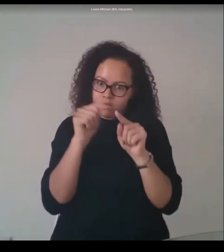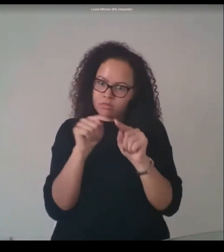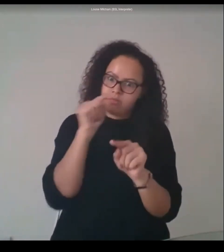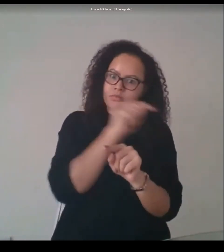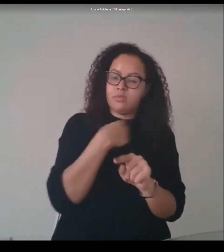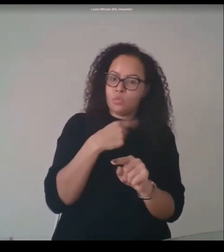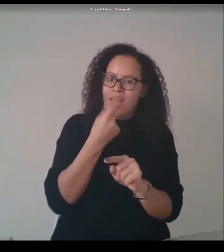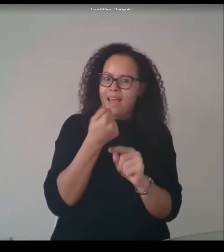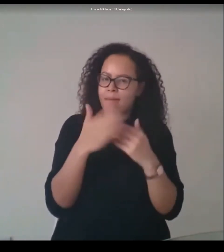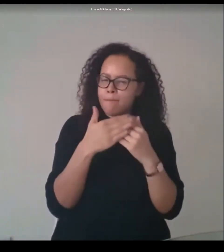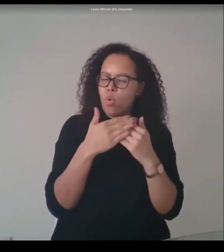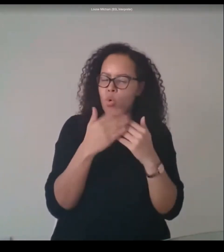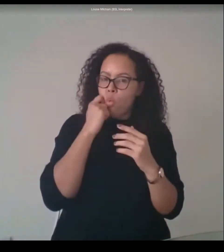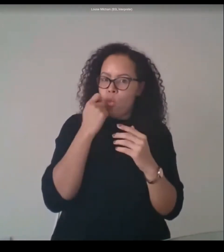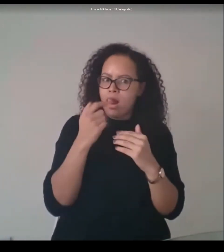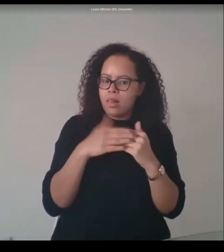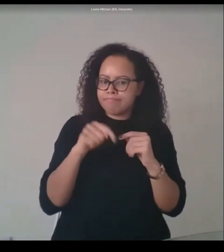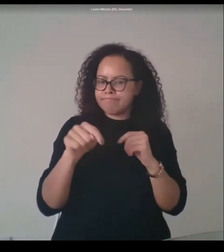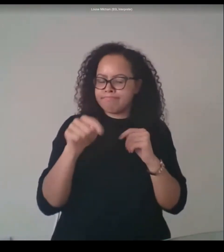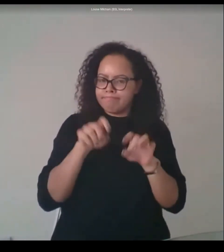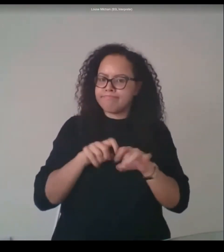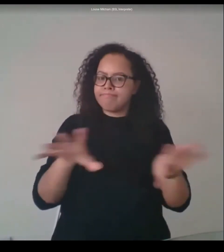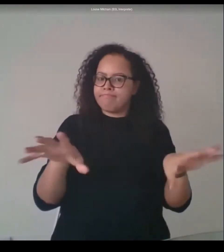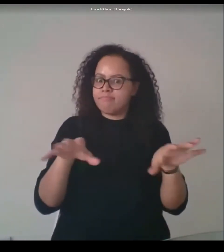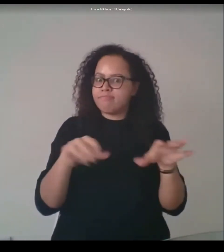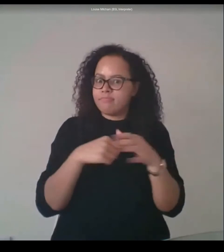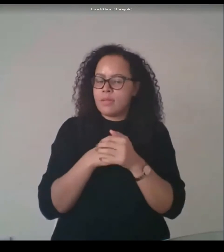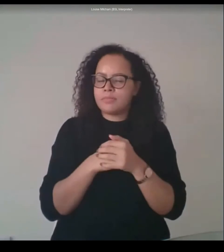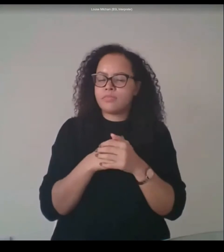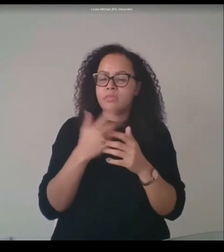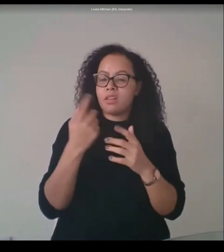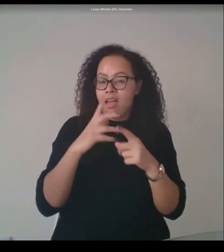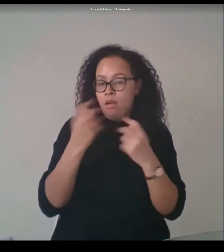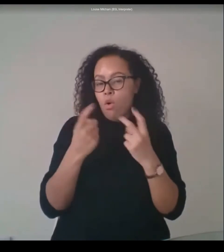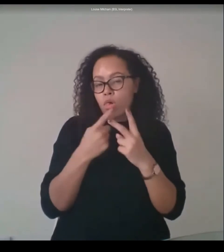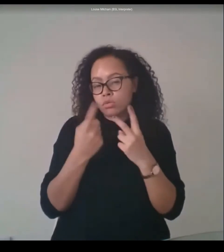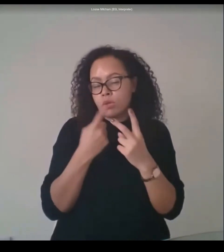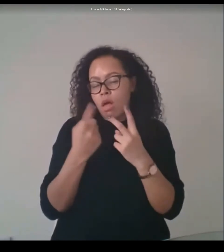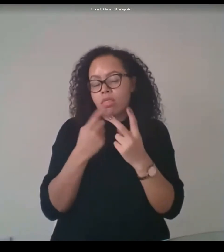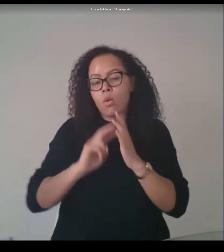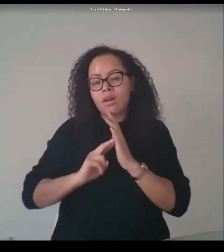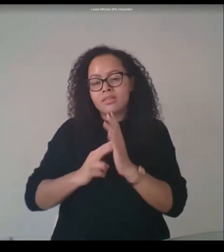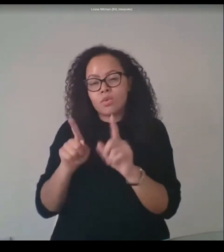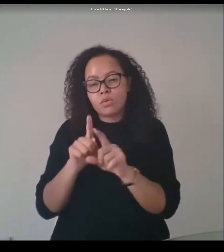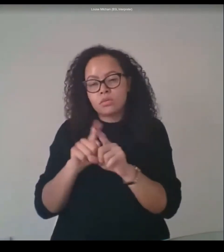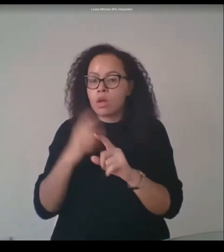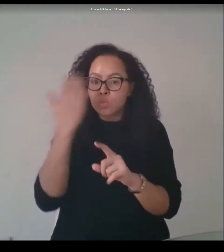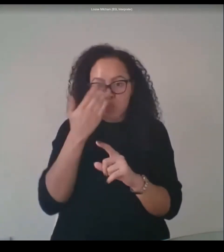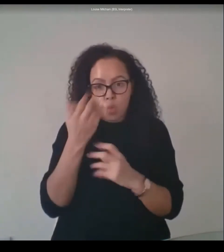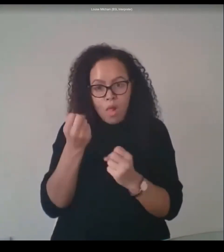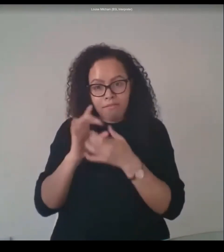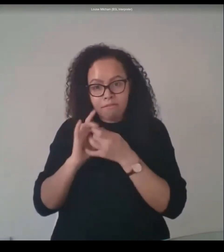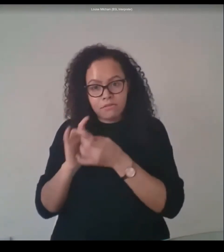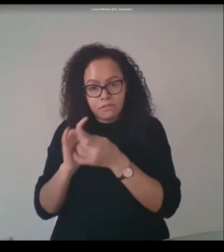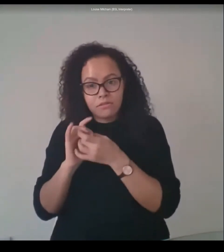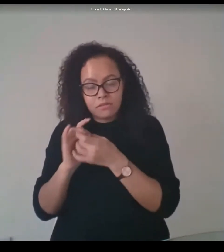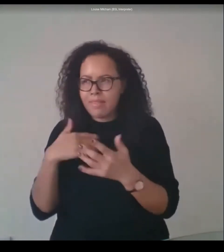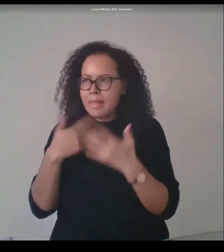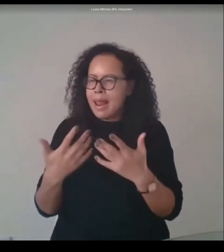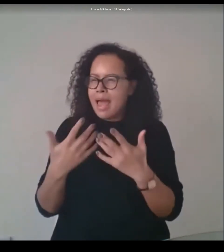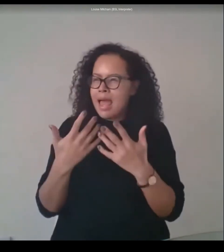in. And we also doing some work with some arts organizations, schools. I think right now we have like nearly 100